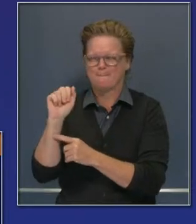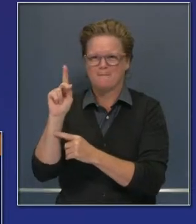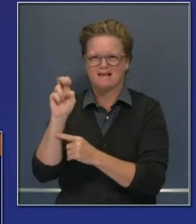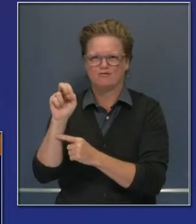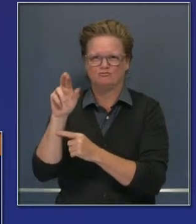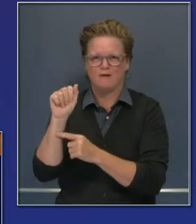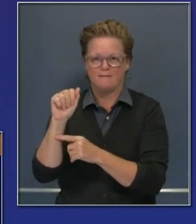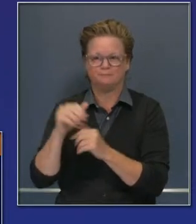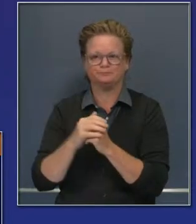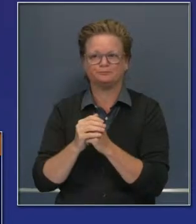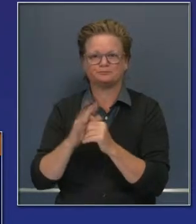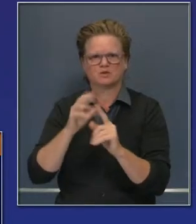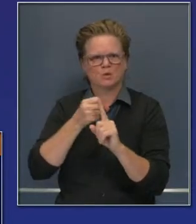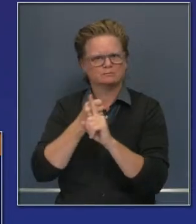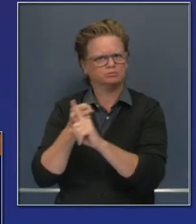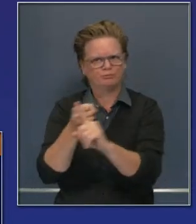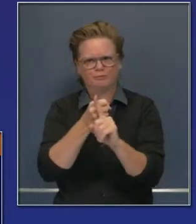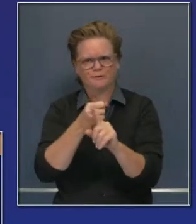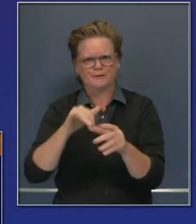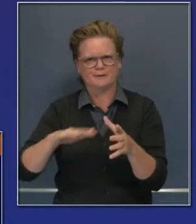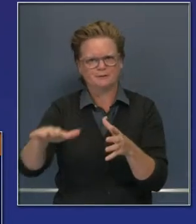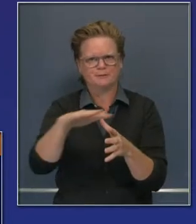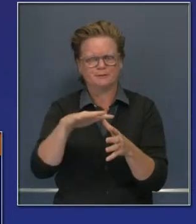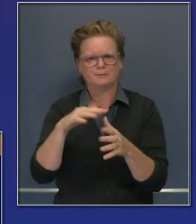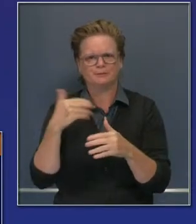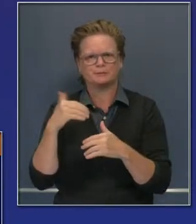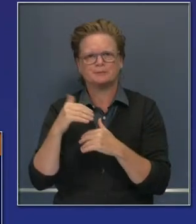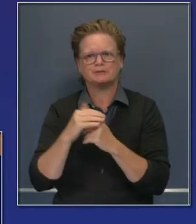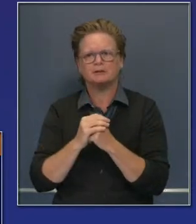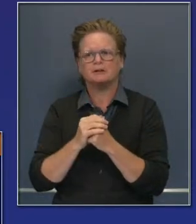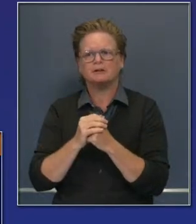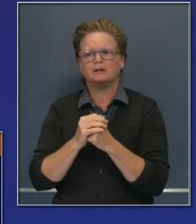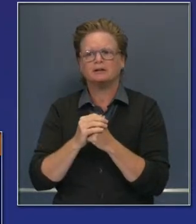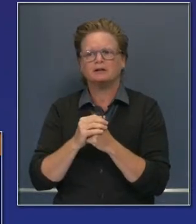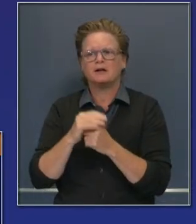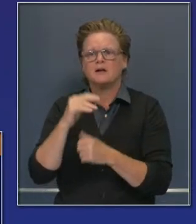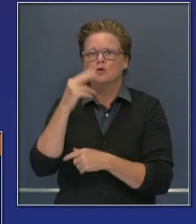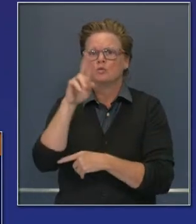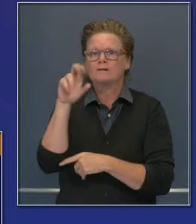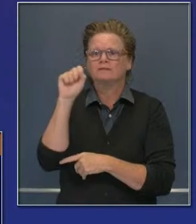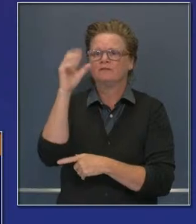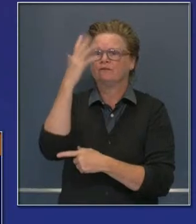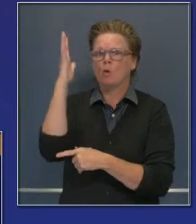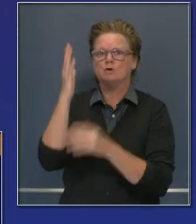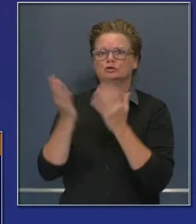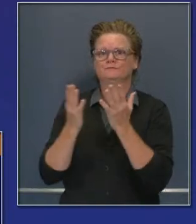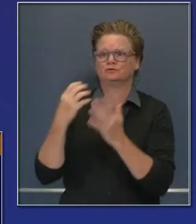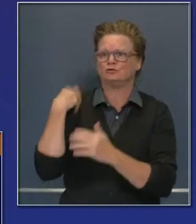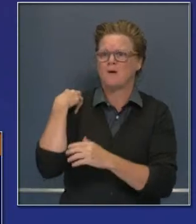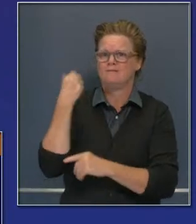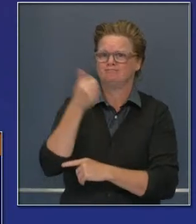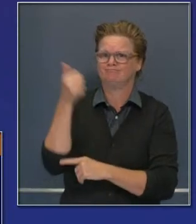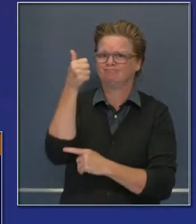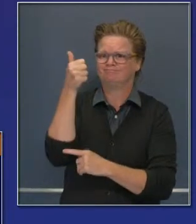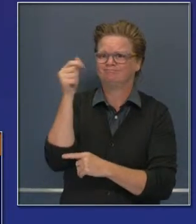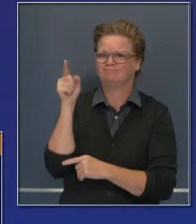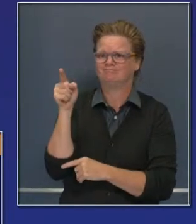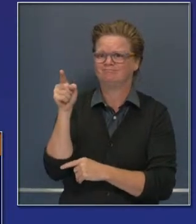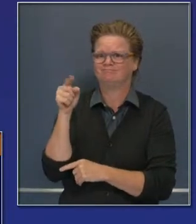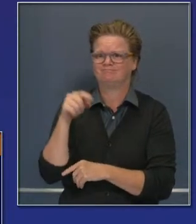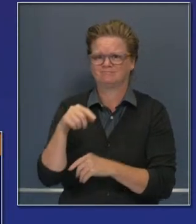our responsibility area. This is an incident command shared with the U.S. Forest Service and CAL FIRE, primarily in the Fresno, Madera